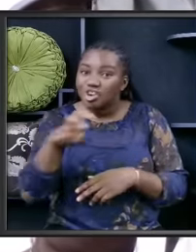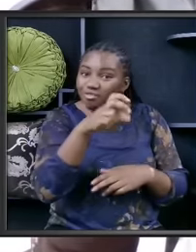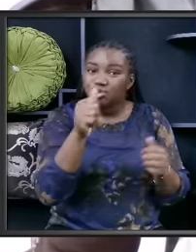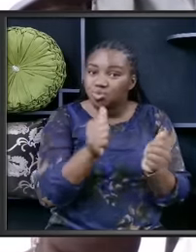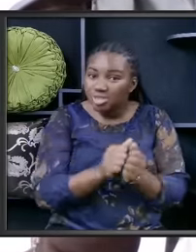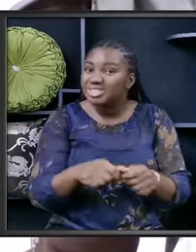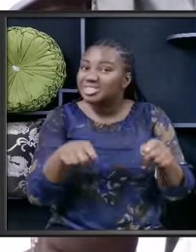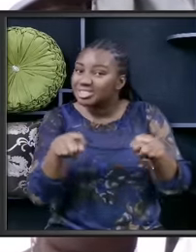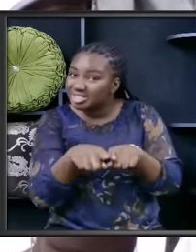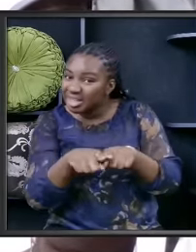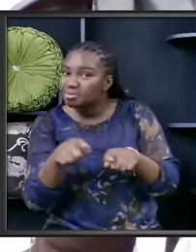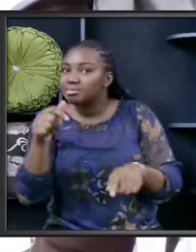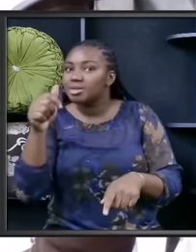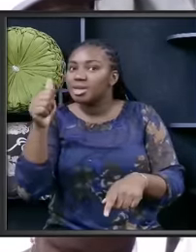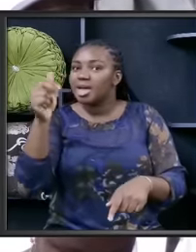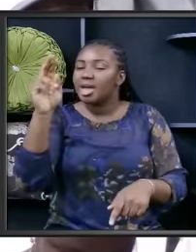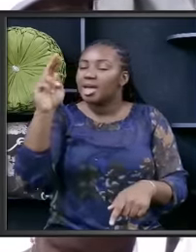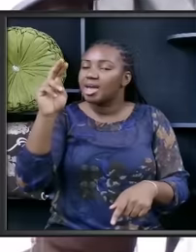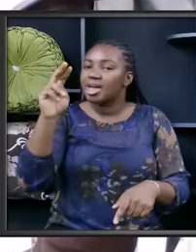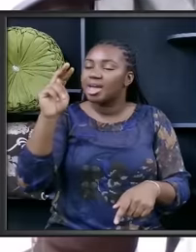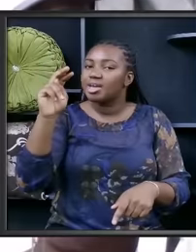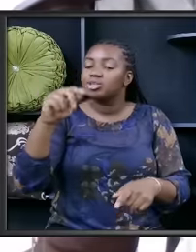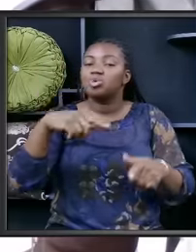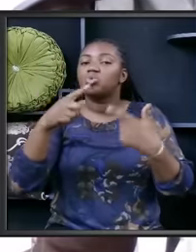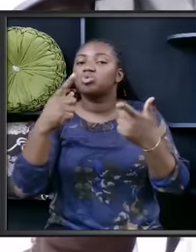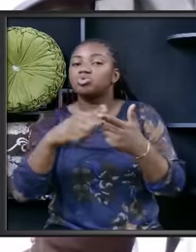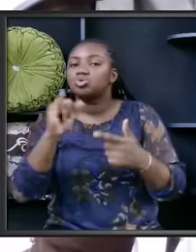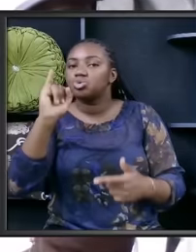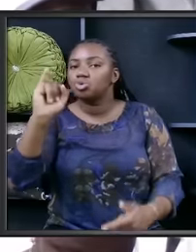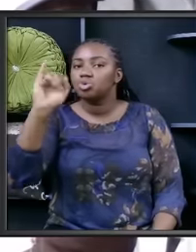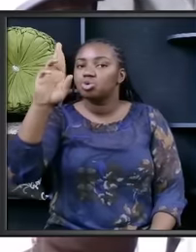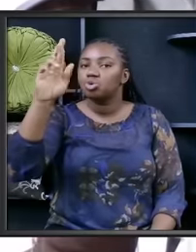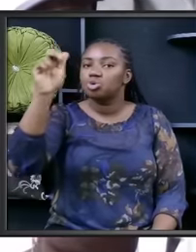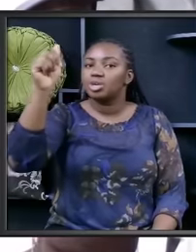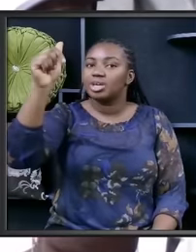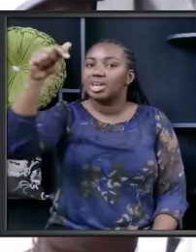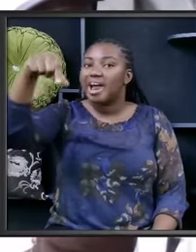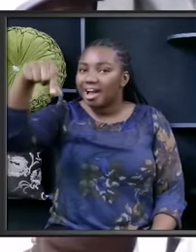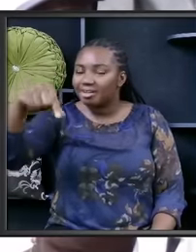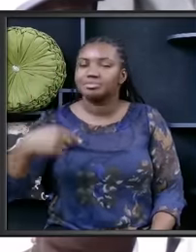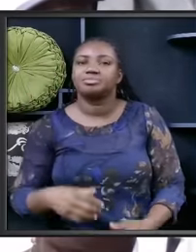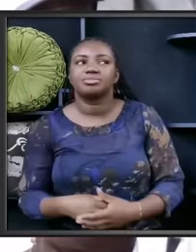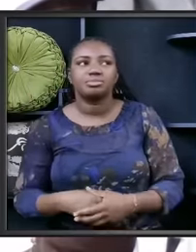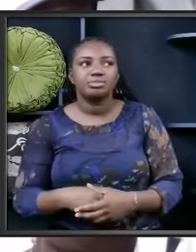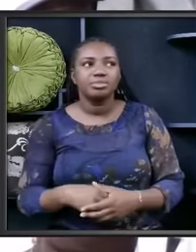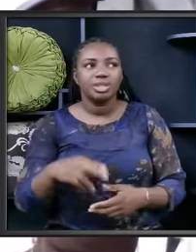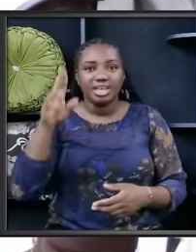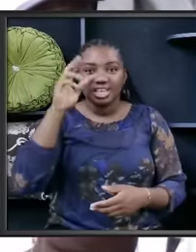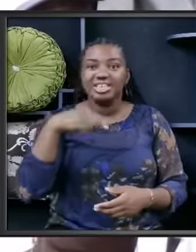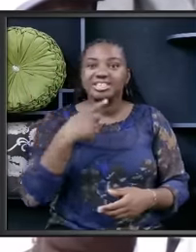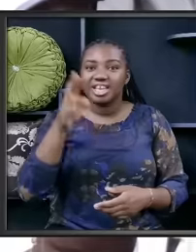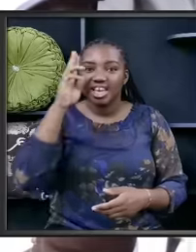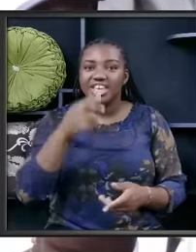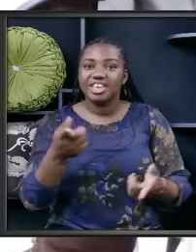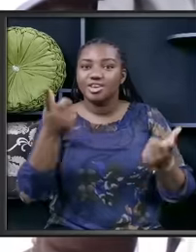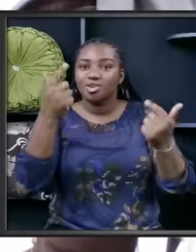same Antonio, but go Iraq. When he be local government chairman, I know what him then go, say then go they do. He say he come down from airport, I